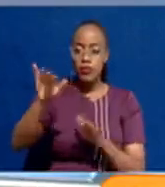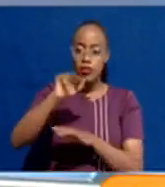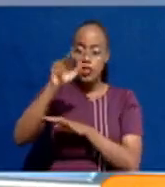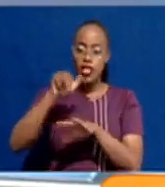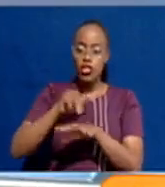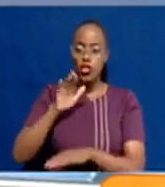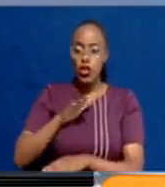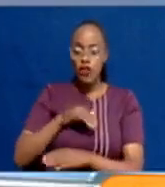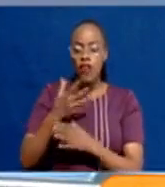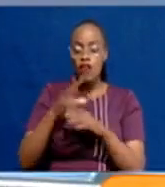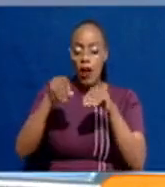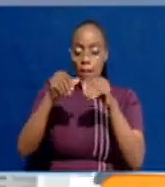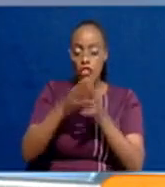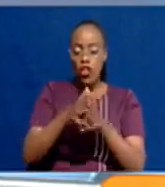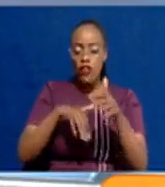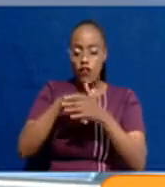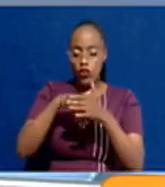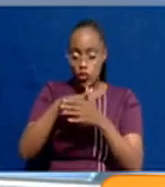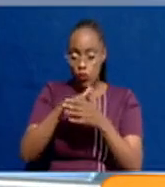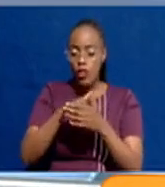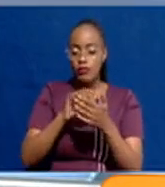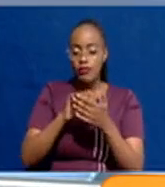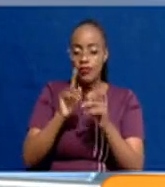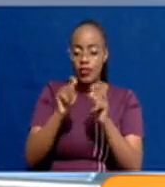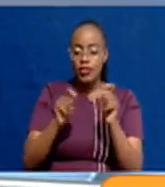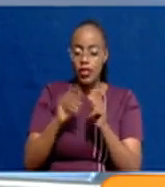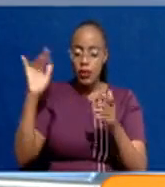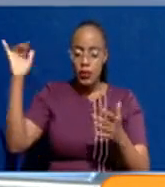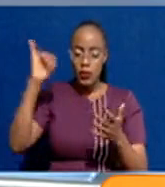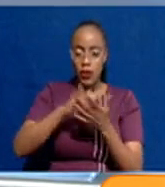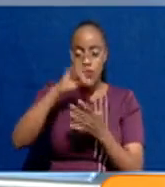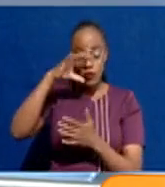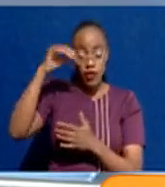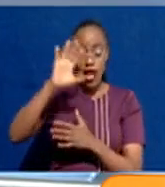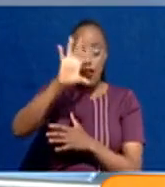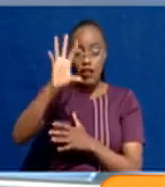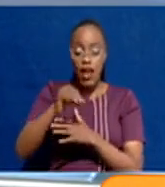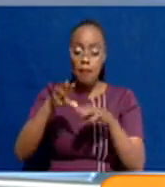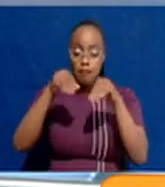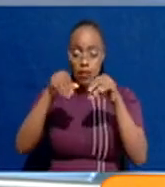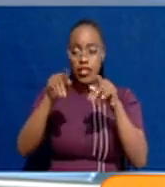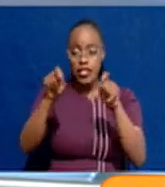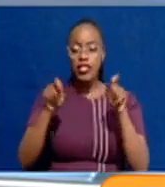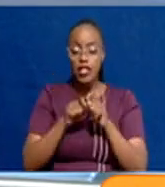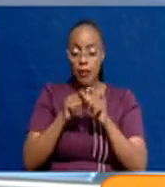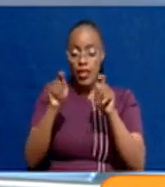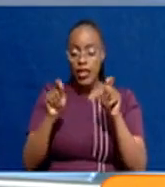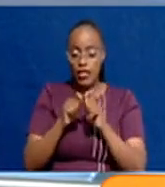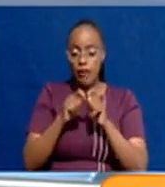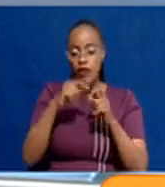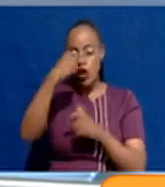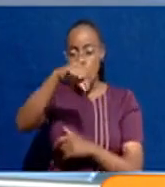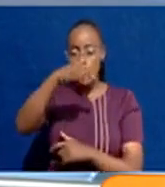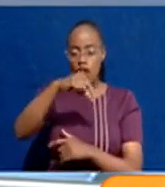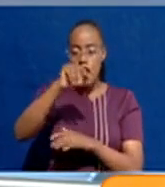The national women beach football team has landed in Tunisia for the second edition of the Africa Beach Games. The team has the perfect opportunity to qualify for the